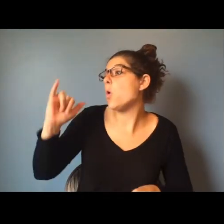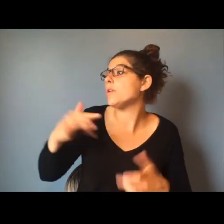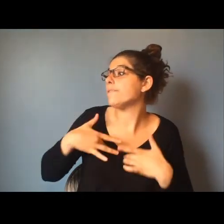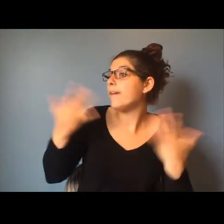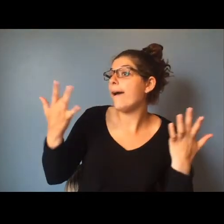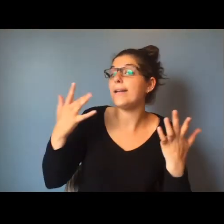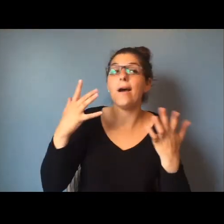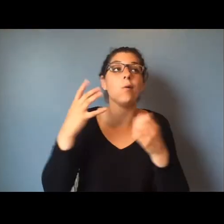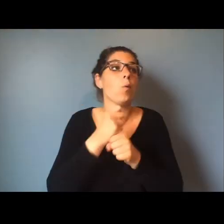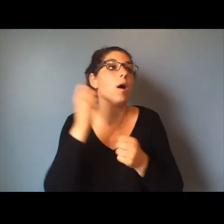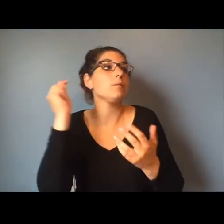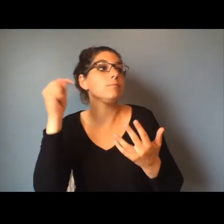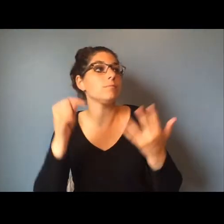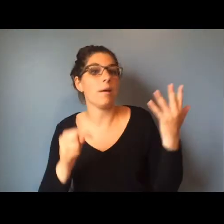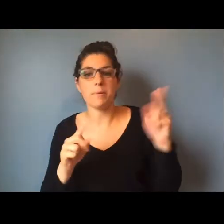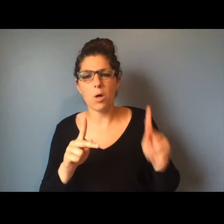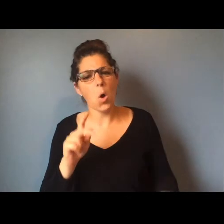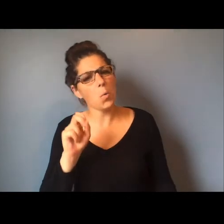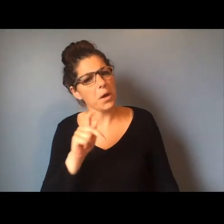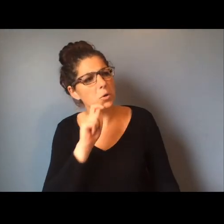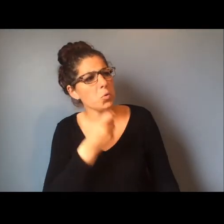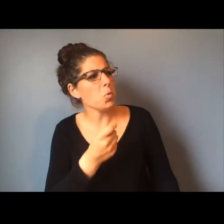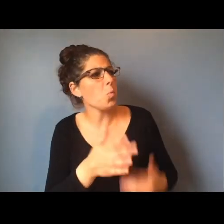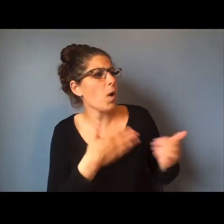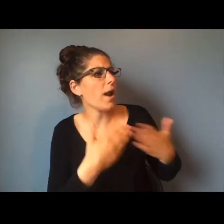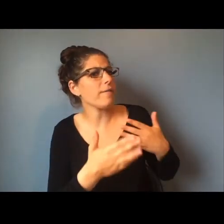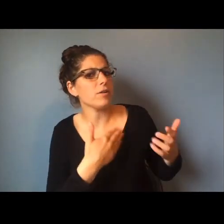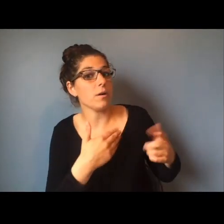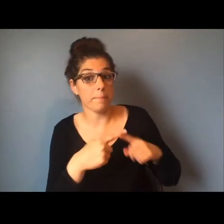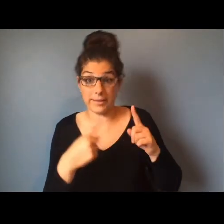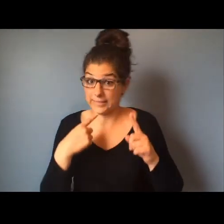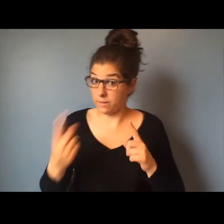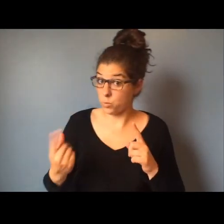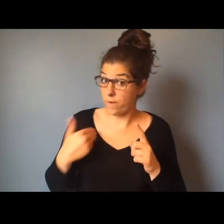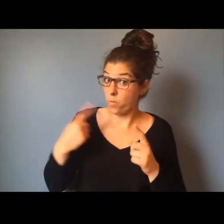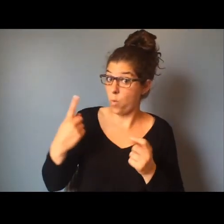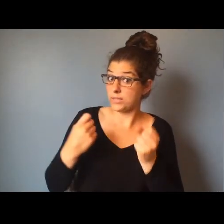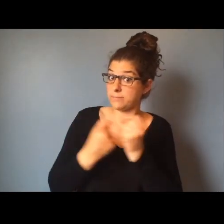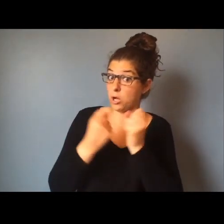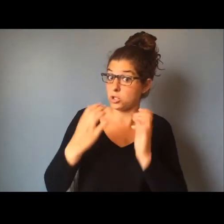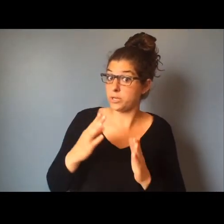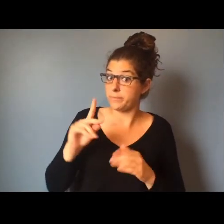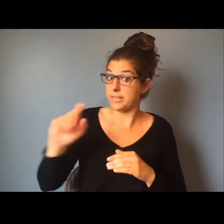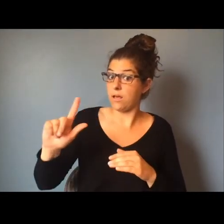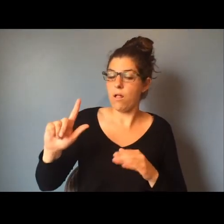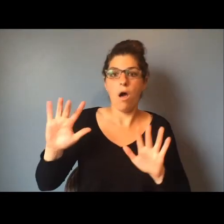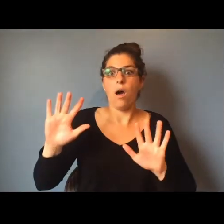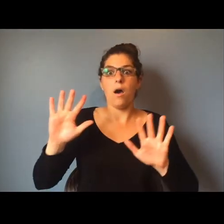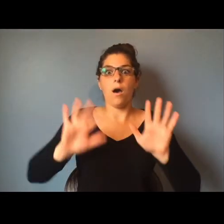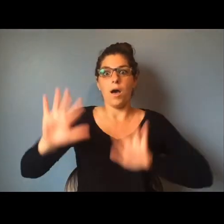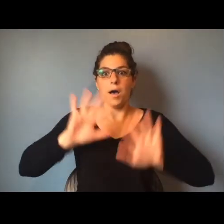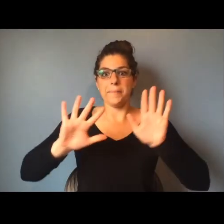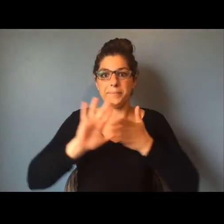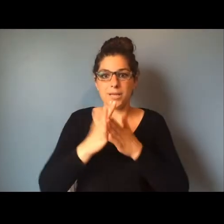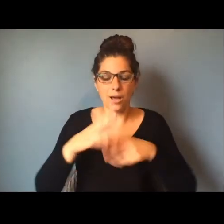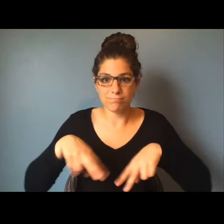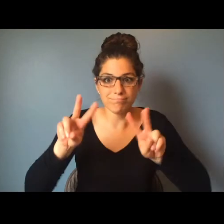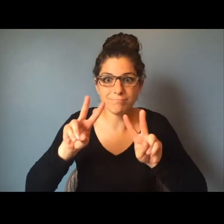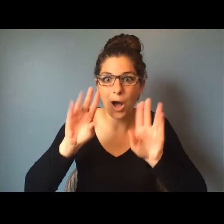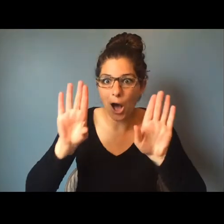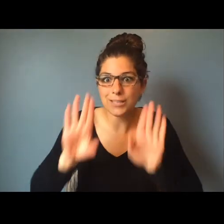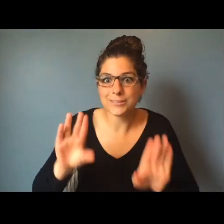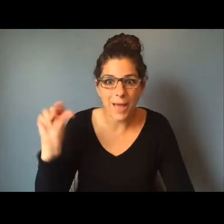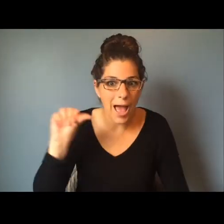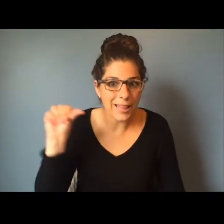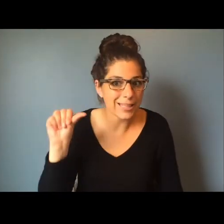other accomplishments. And they're just like, okay, cool, whatever. But you tell them you have one sponsorship deal, all of a sudden you're like, you know, oh my God, you're an awesome athlete,